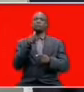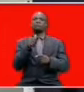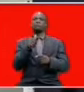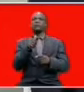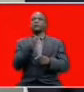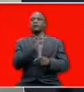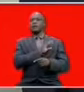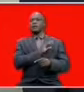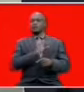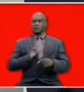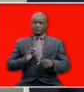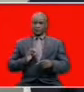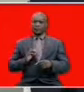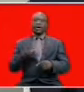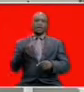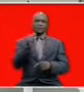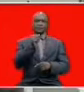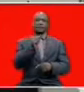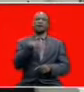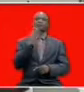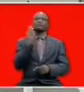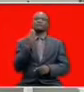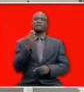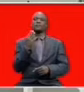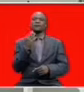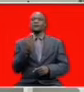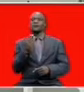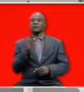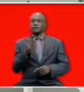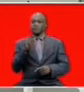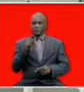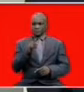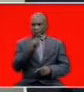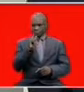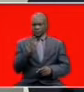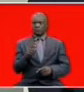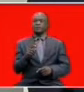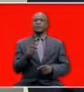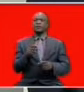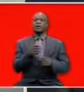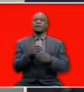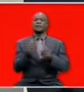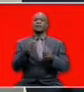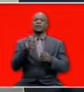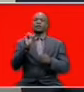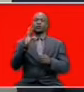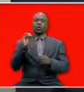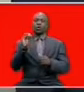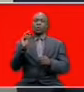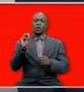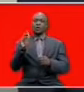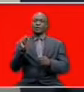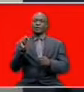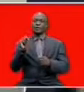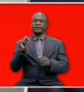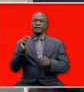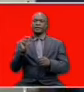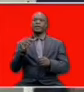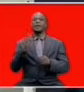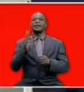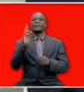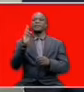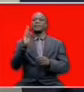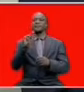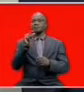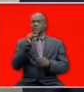our Christendom, it's achievable. Okay. That's why we have the likes of Solomon in the Bible, who became the richest man in his time. We've got people like